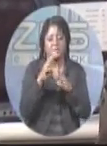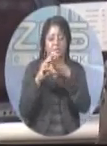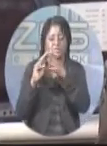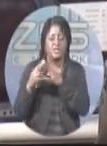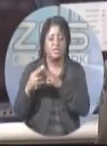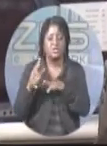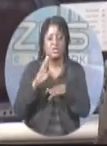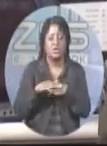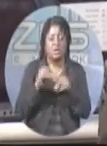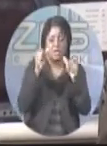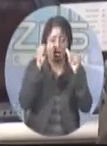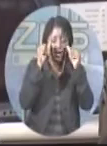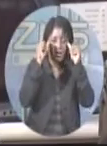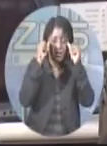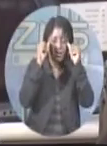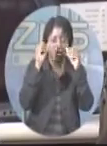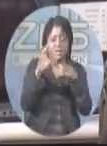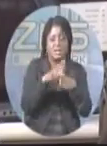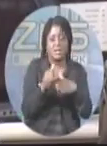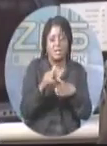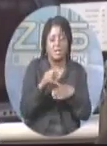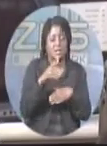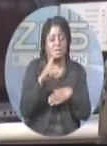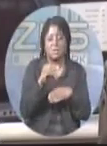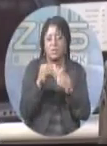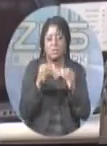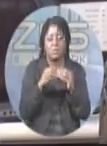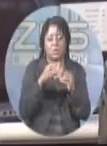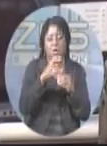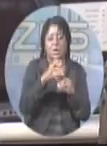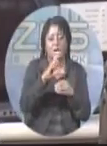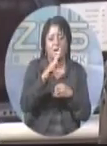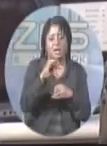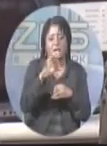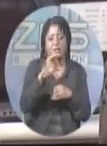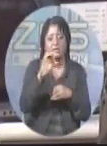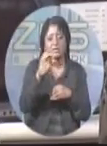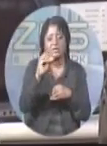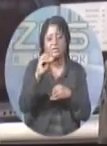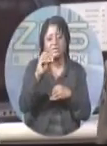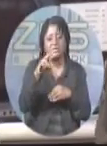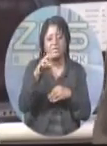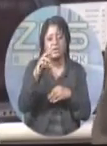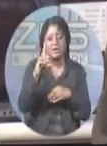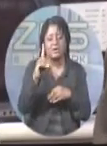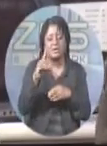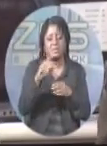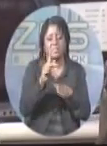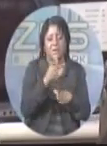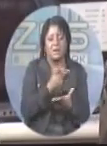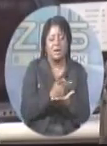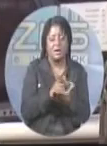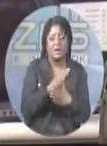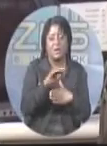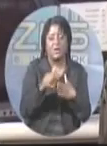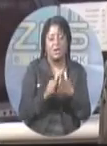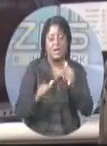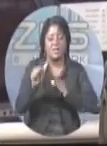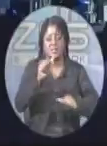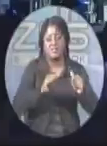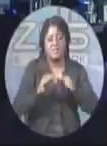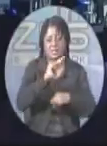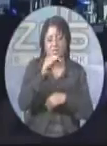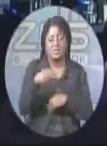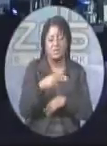Clifford Park is no more this year. So all of the activities for Thursday, Friday, and Saturday in Nassau will